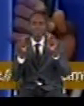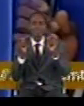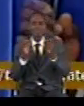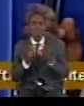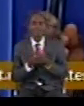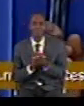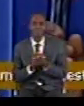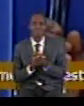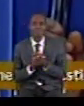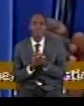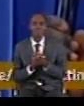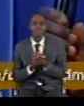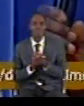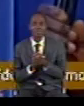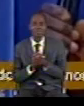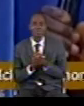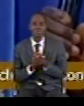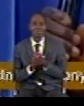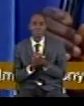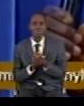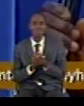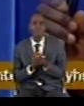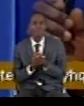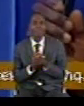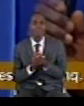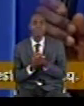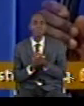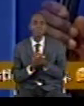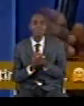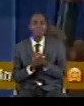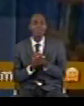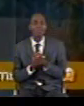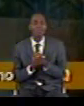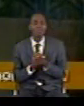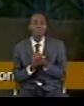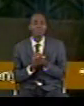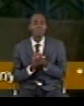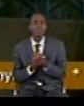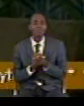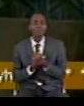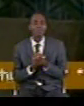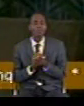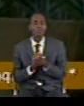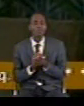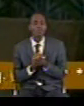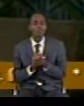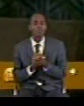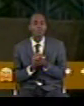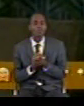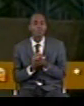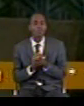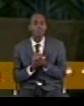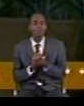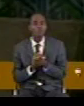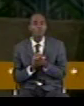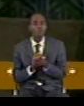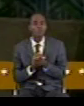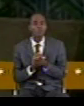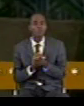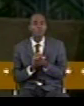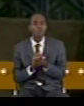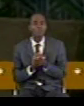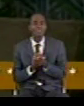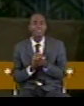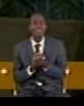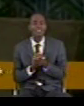Lord. I want you to, sorry. Babu. What is your name? Babu. Yes, his name is Ababu. So you can